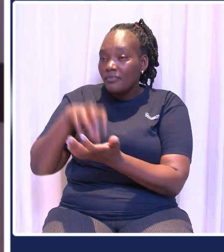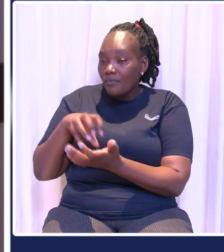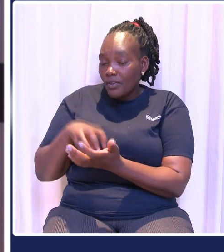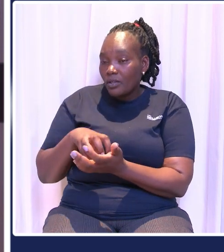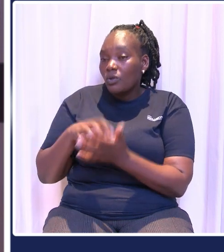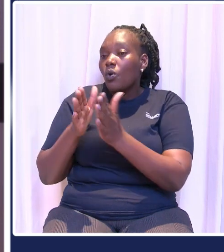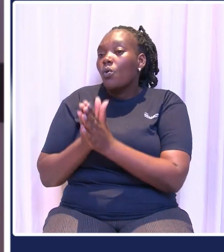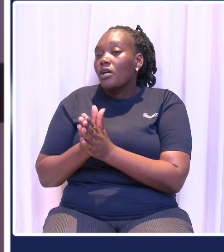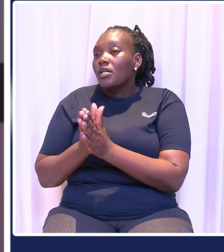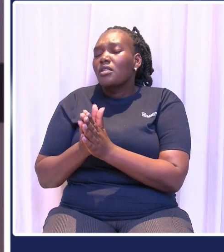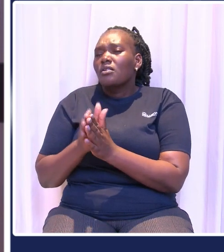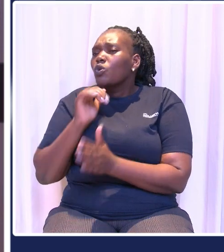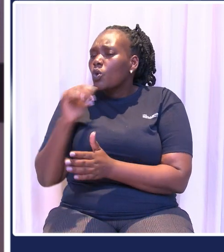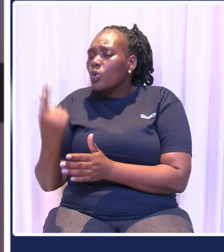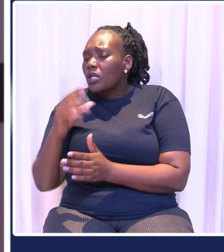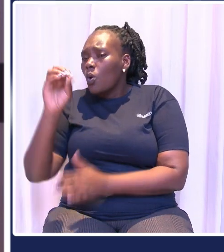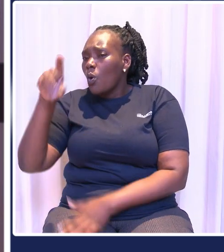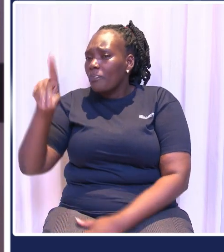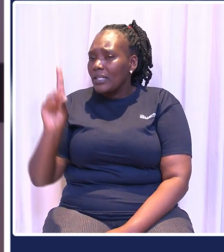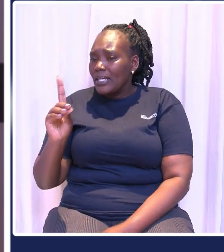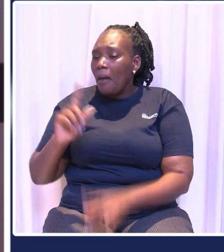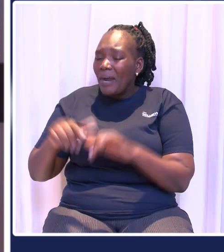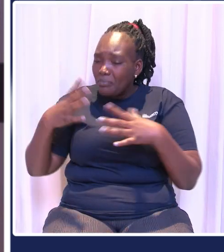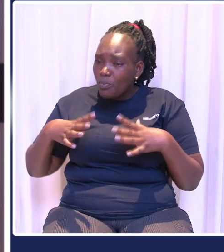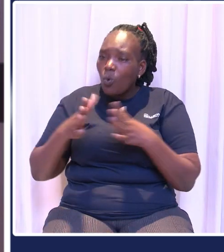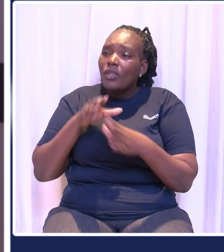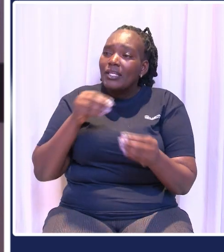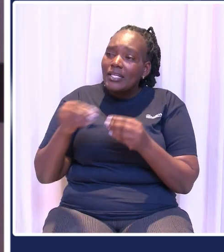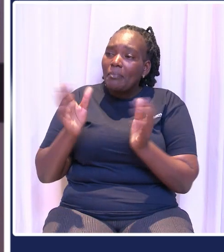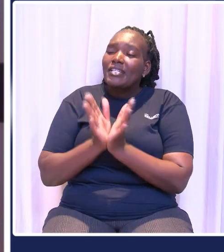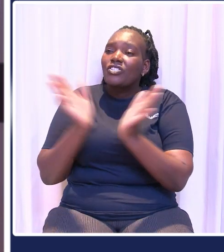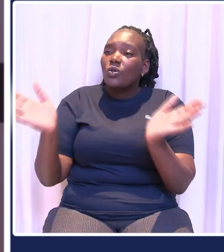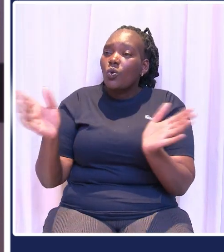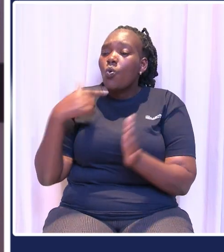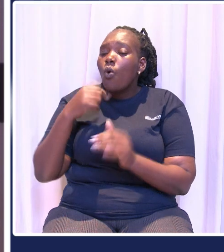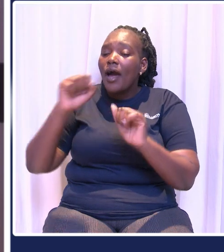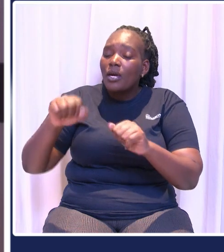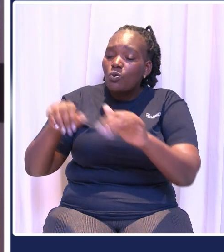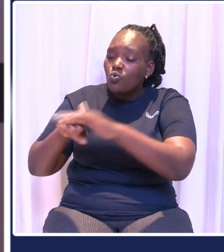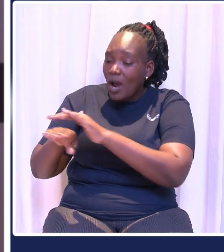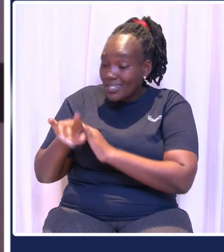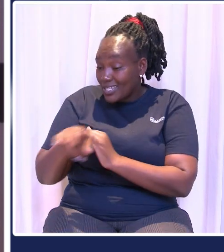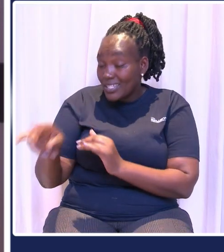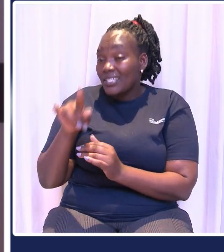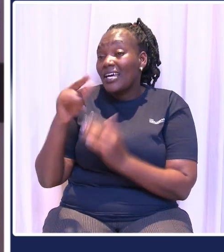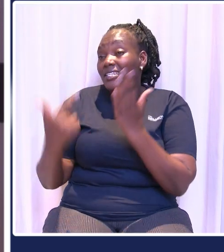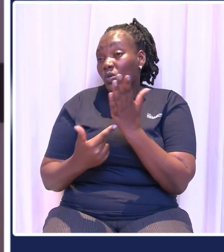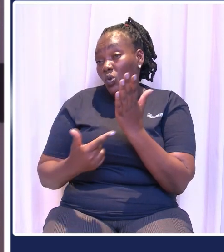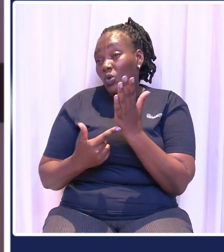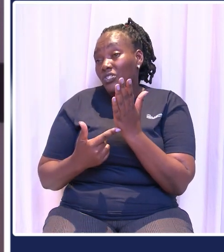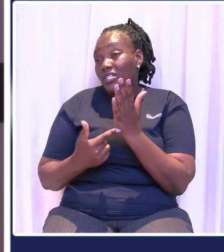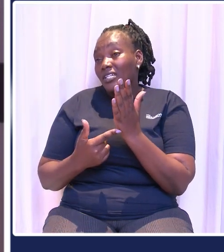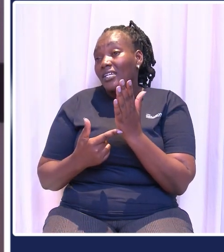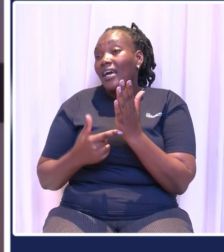where not OPDs, but people with disabilities in Africa generally are able to access this technology,